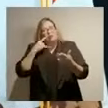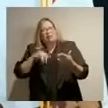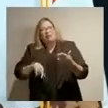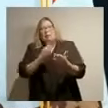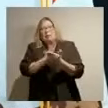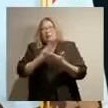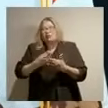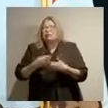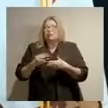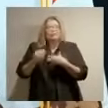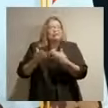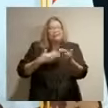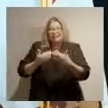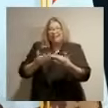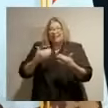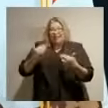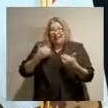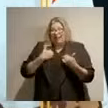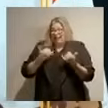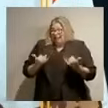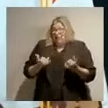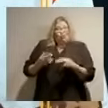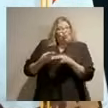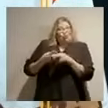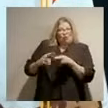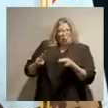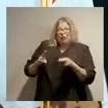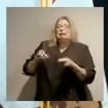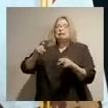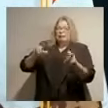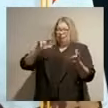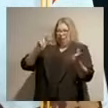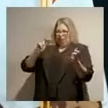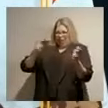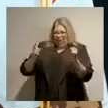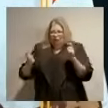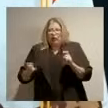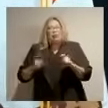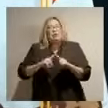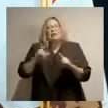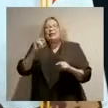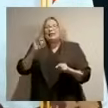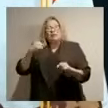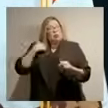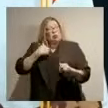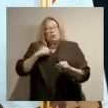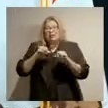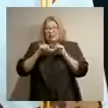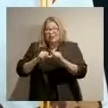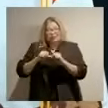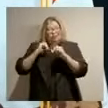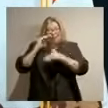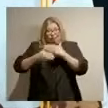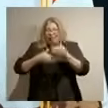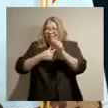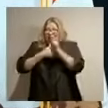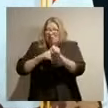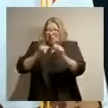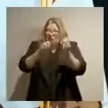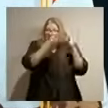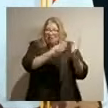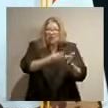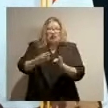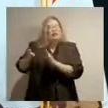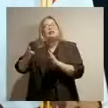and despite this short-term adjustment. But if we move along the blueprint we're putting forward, we'll be